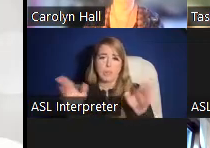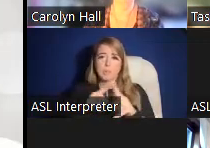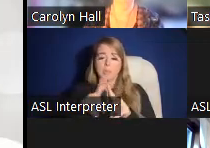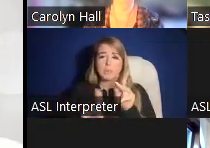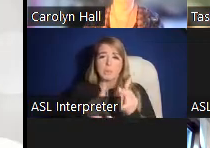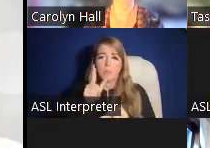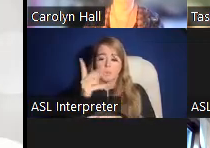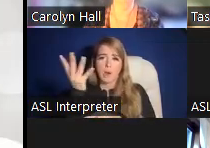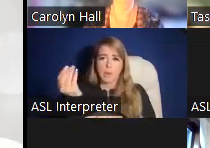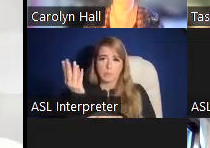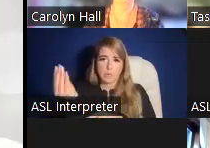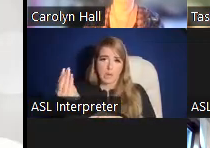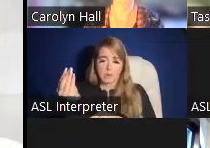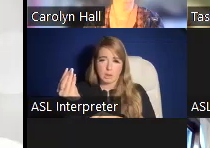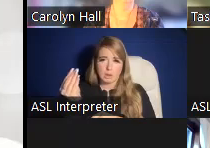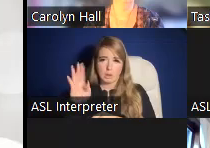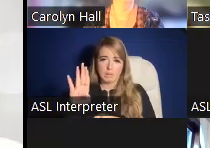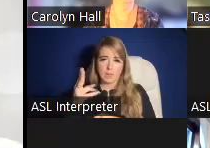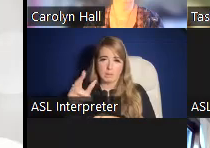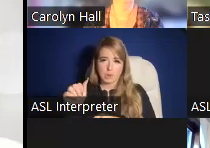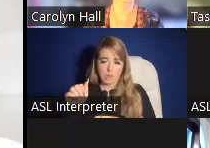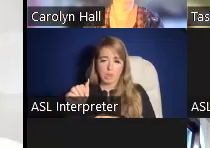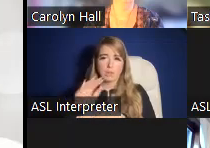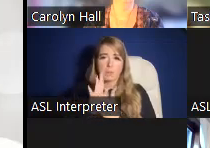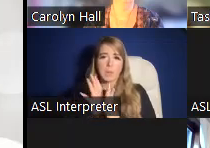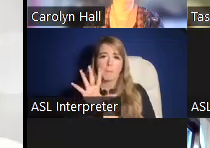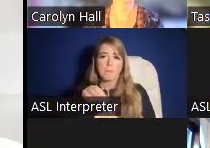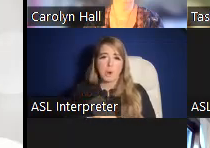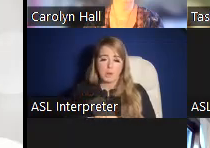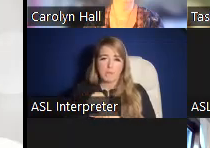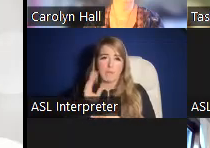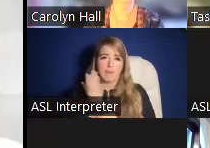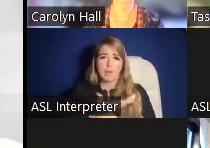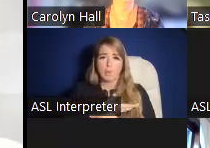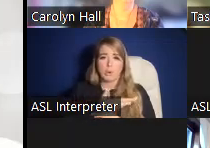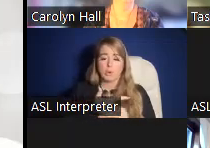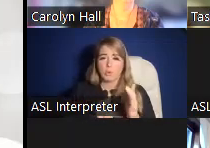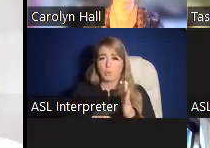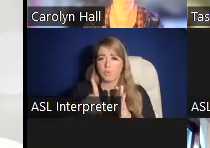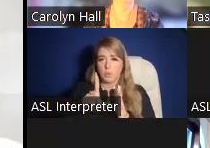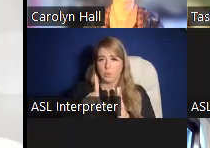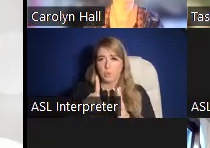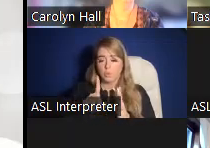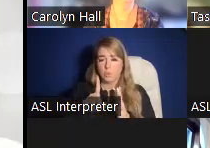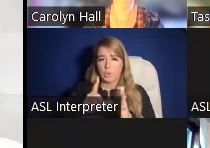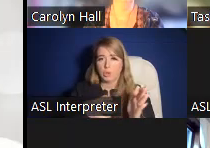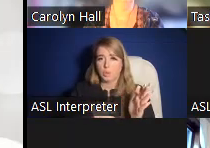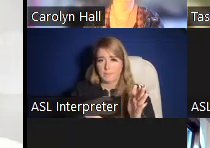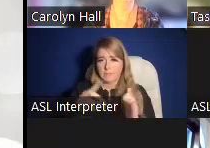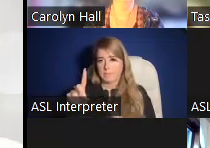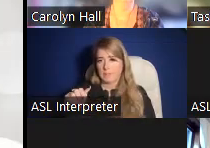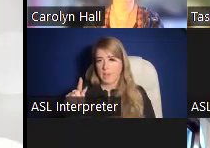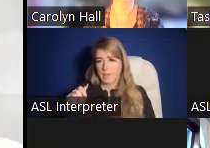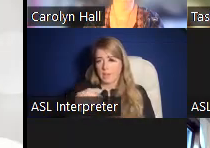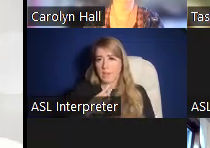are outside of BHA to be a part of our review of grievance data.